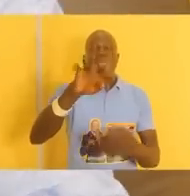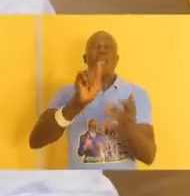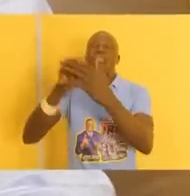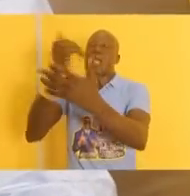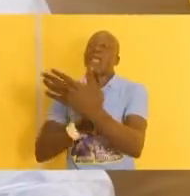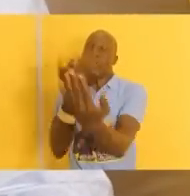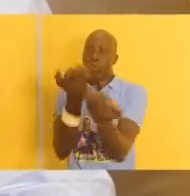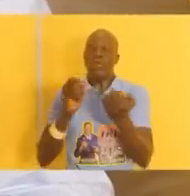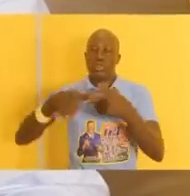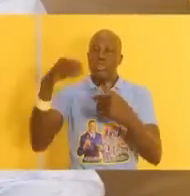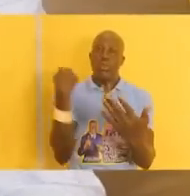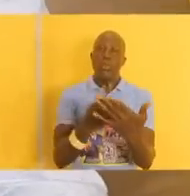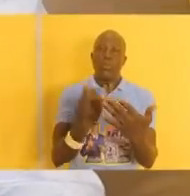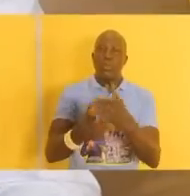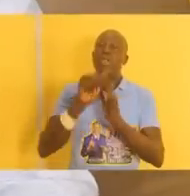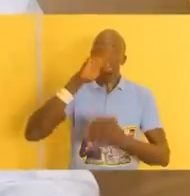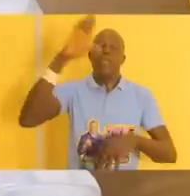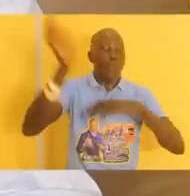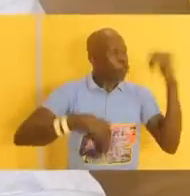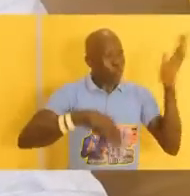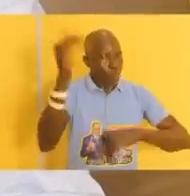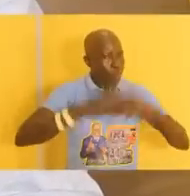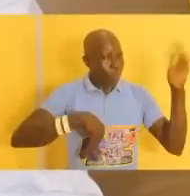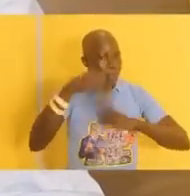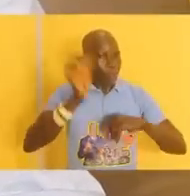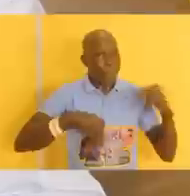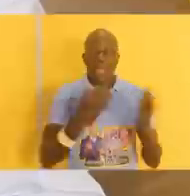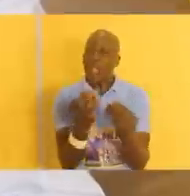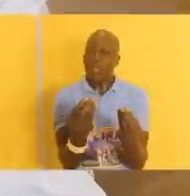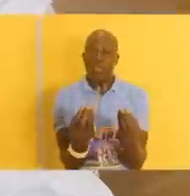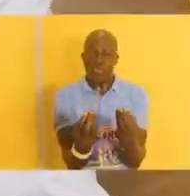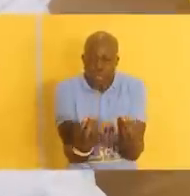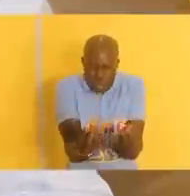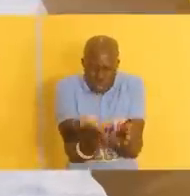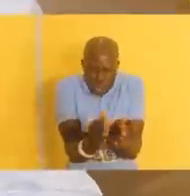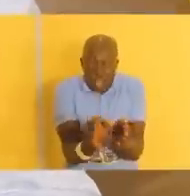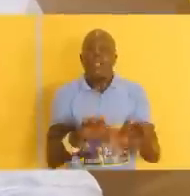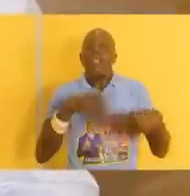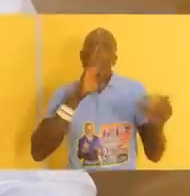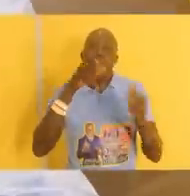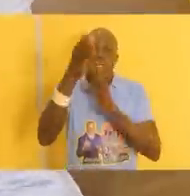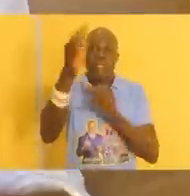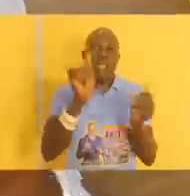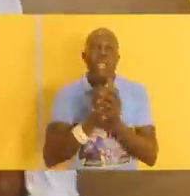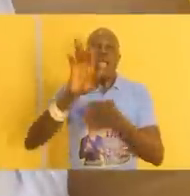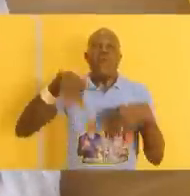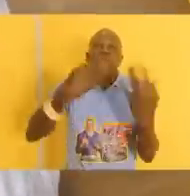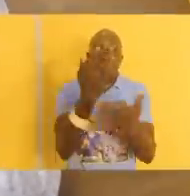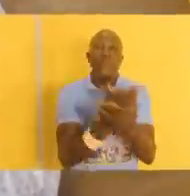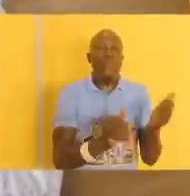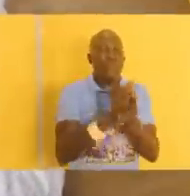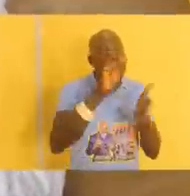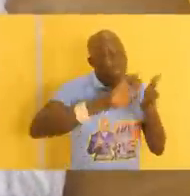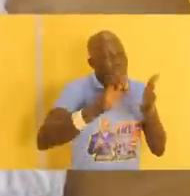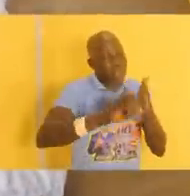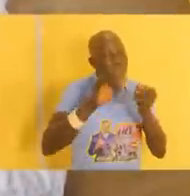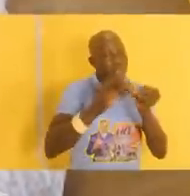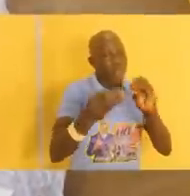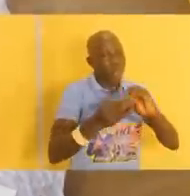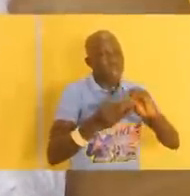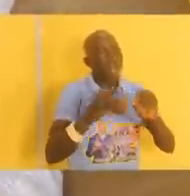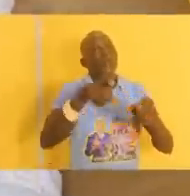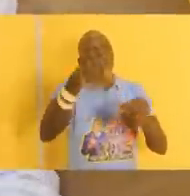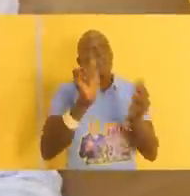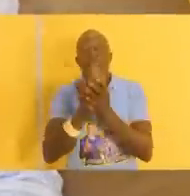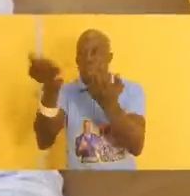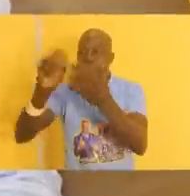I want your money to be there. Because how little it must be. Let it be there. I'll give you the account number. Those of you that want